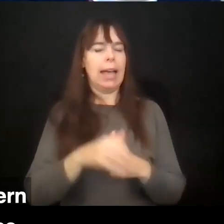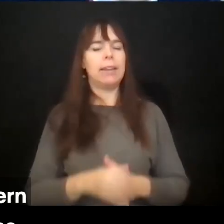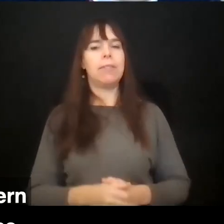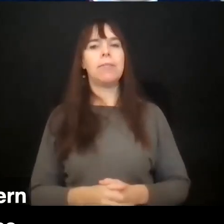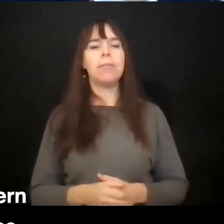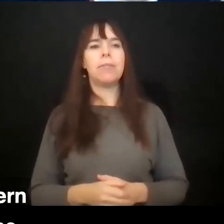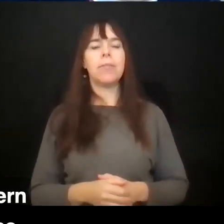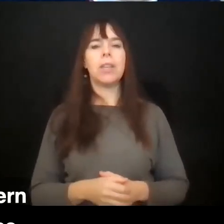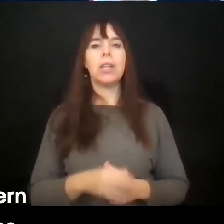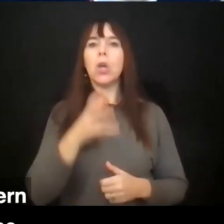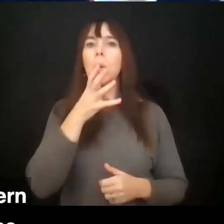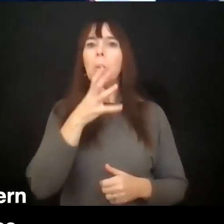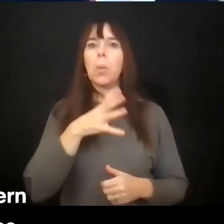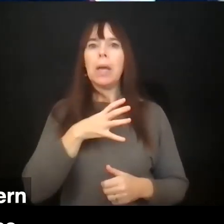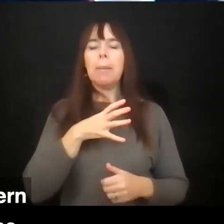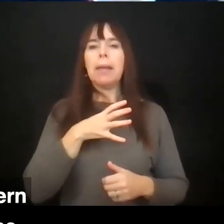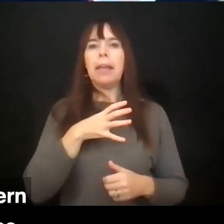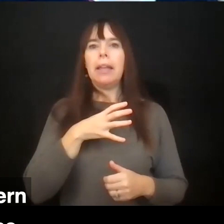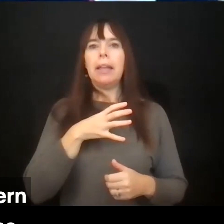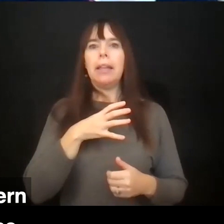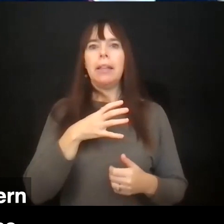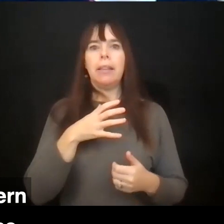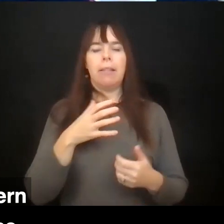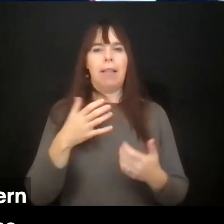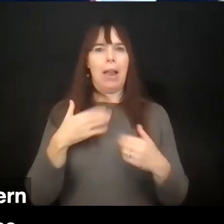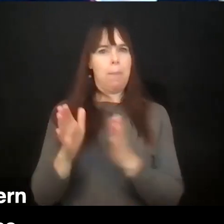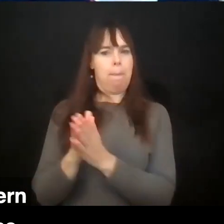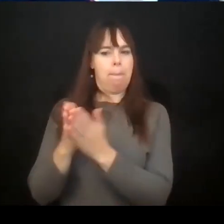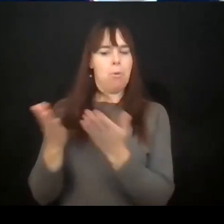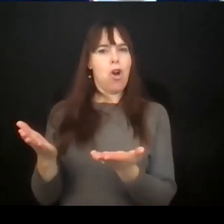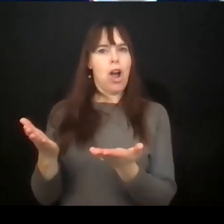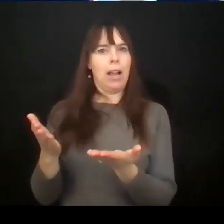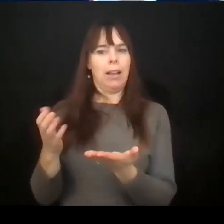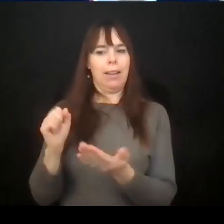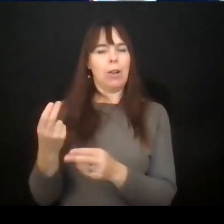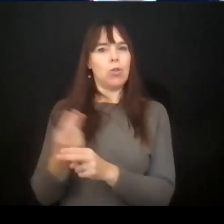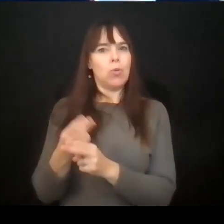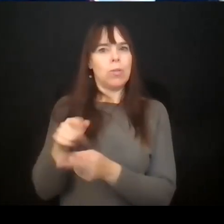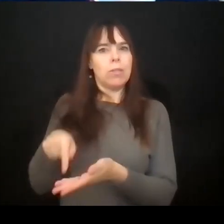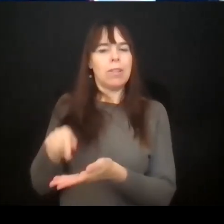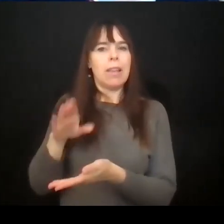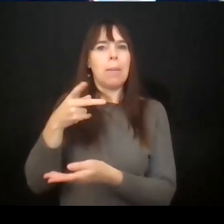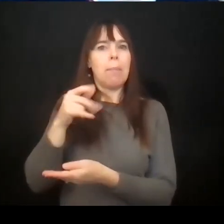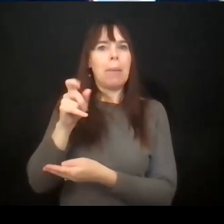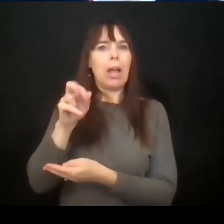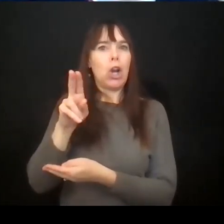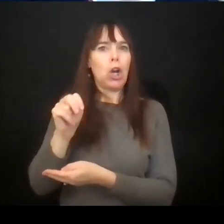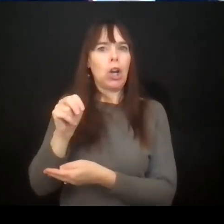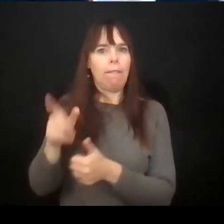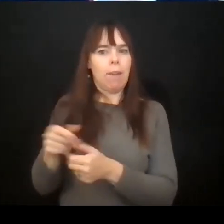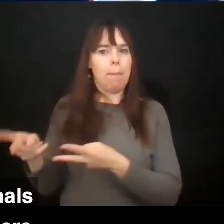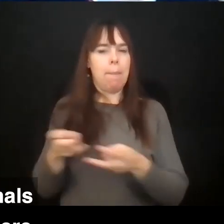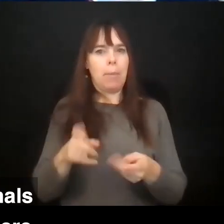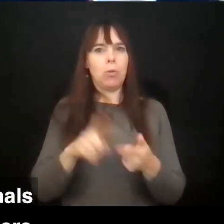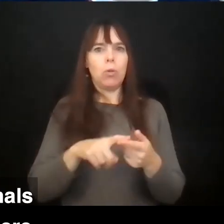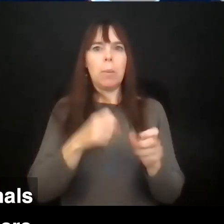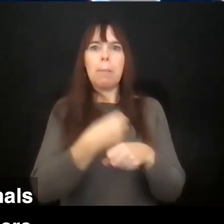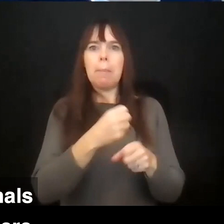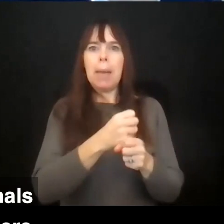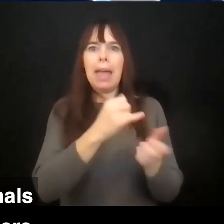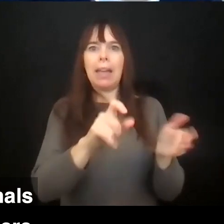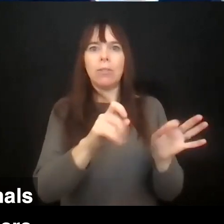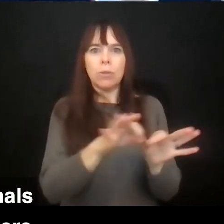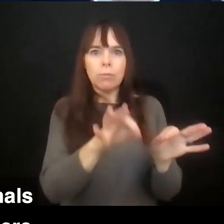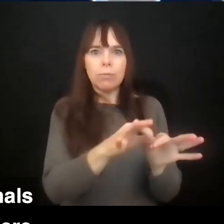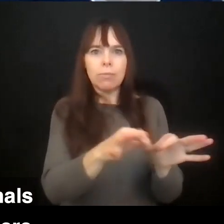The women had pattern books they could use to that would